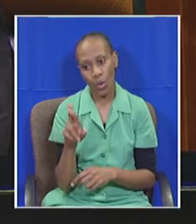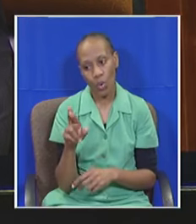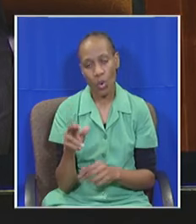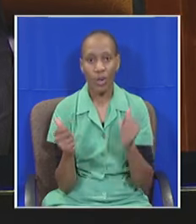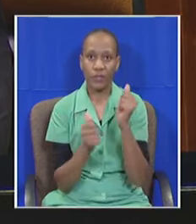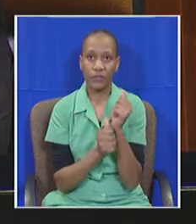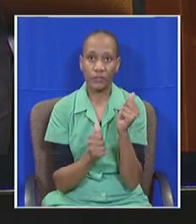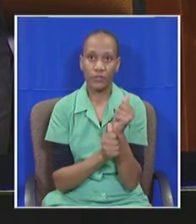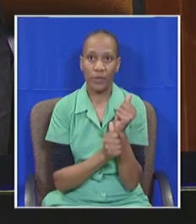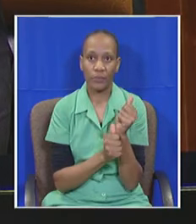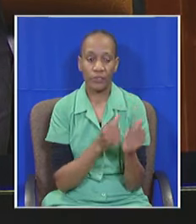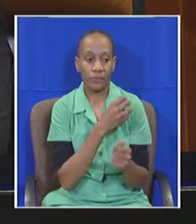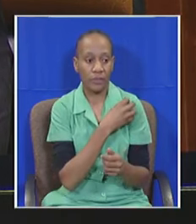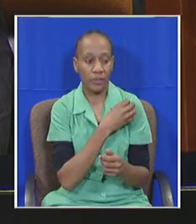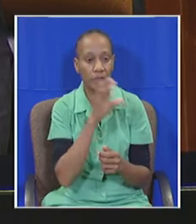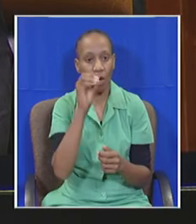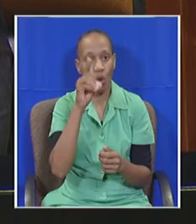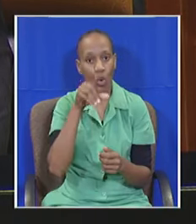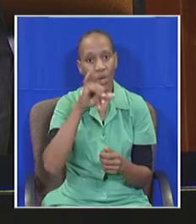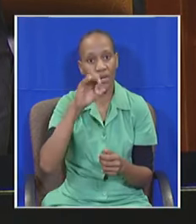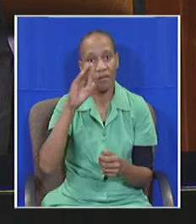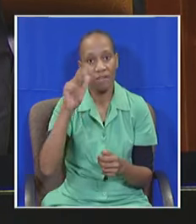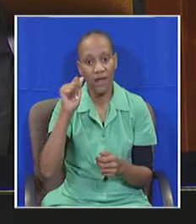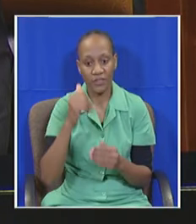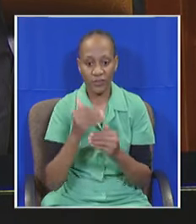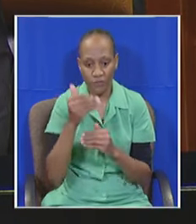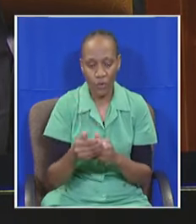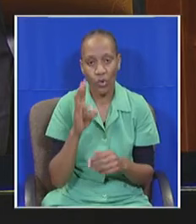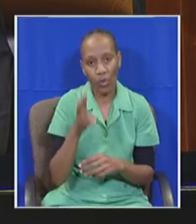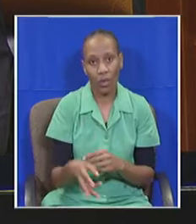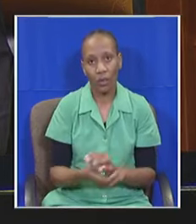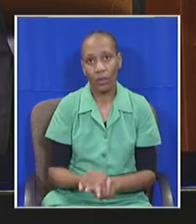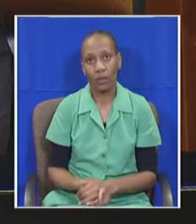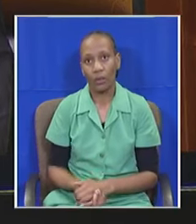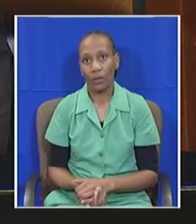Deputy Minister Oliphant will be the second one.